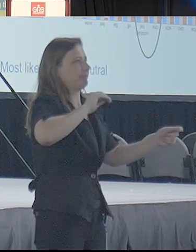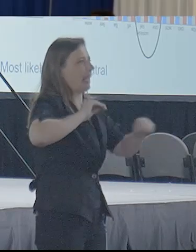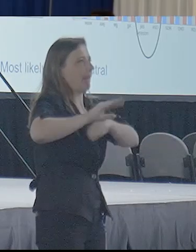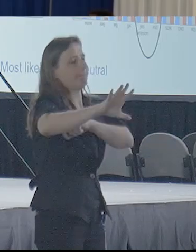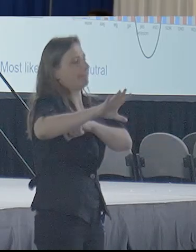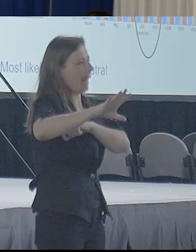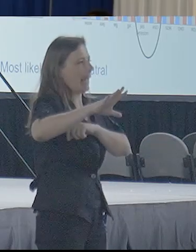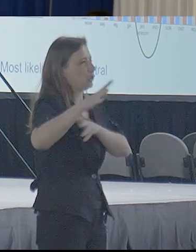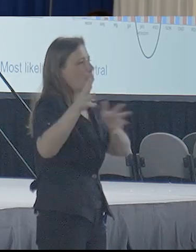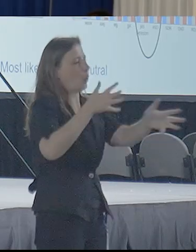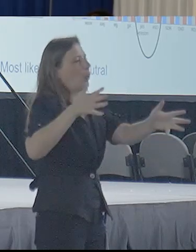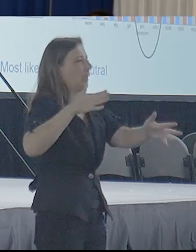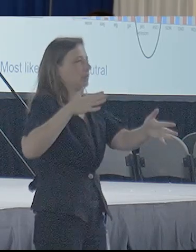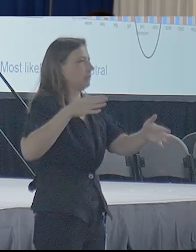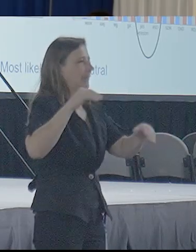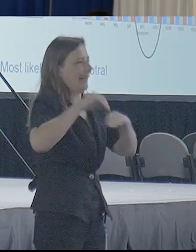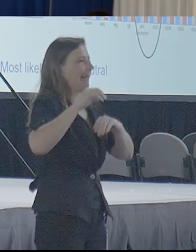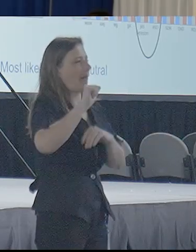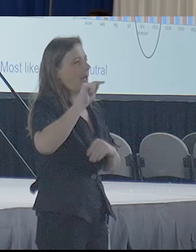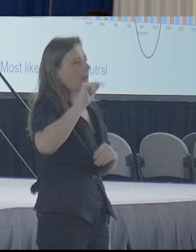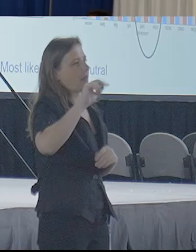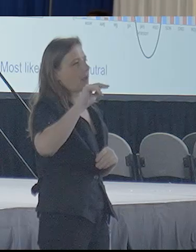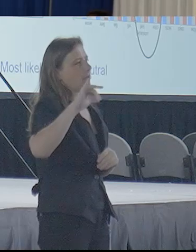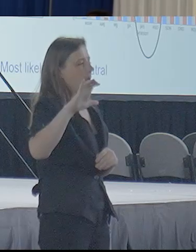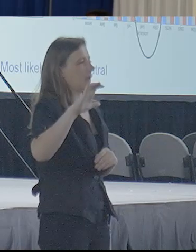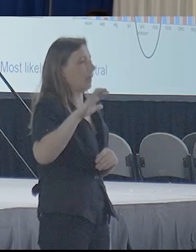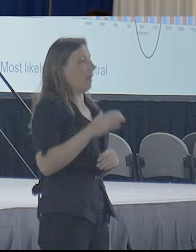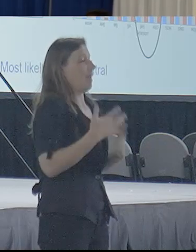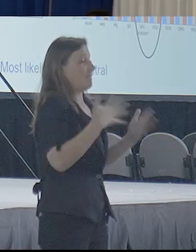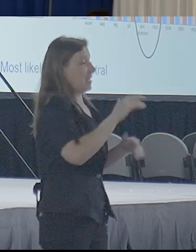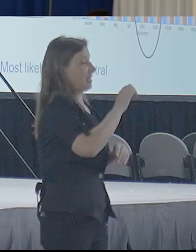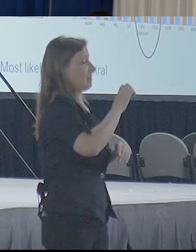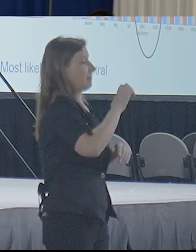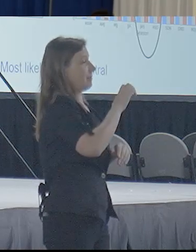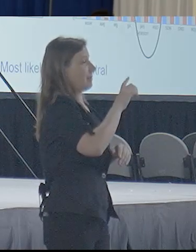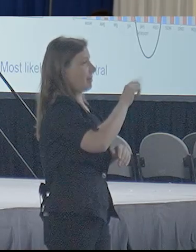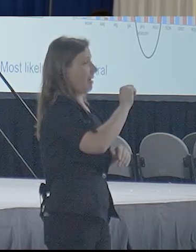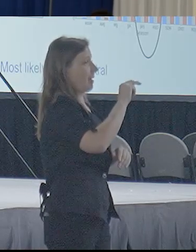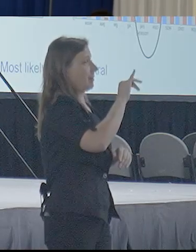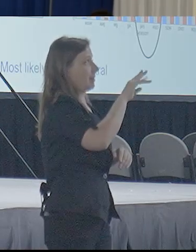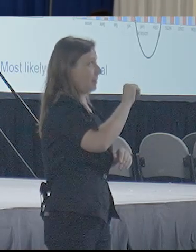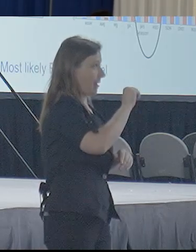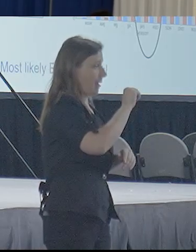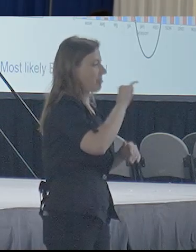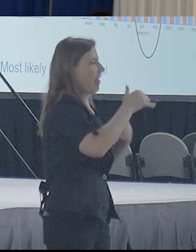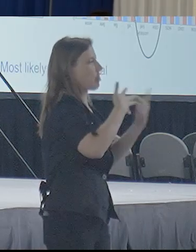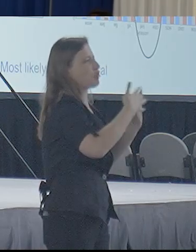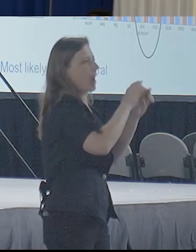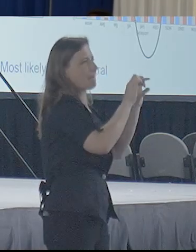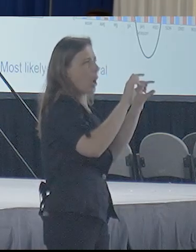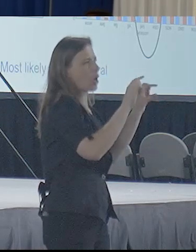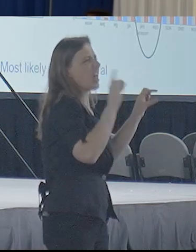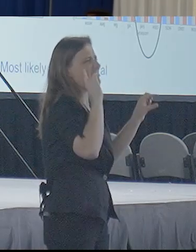Atlantic. So we have been coming out of a La Nina. We're now into a neutral phase. That's the gray bars. We think we'll stay in a neutral, which is